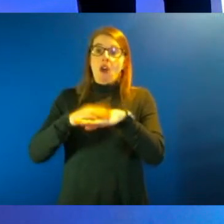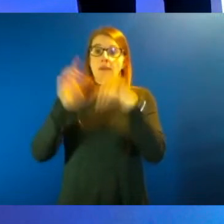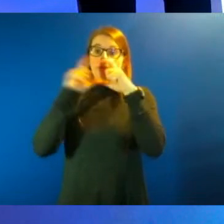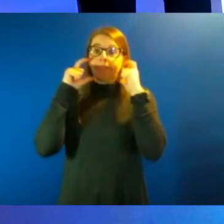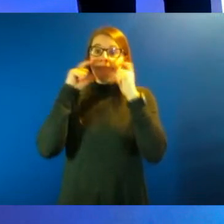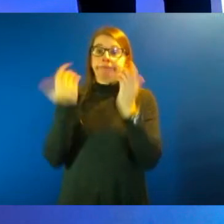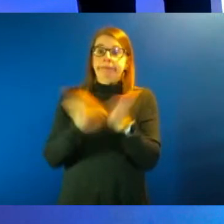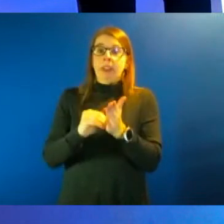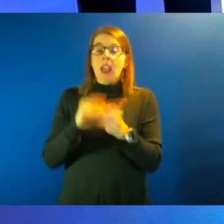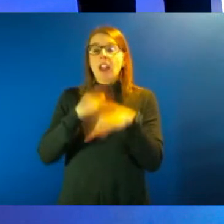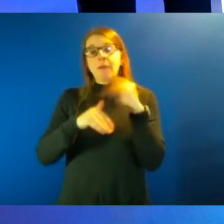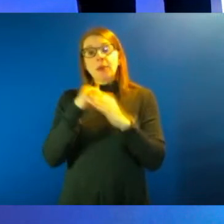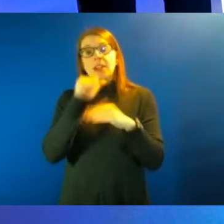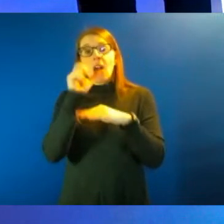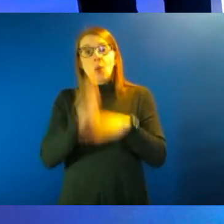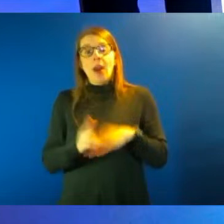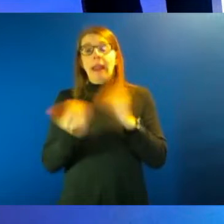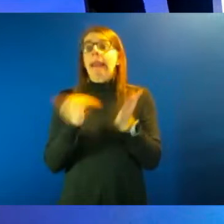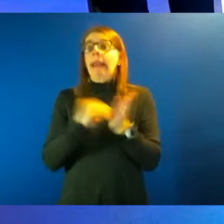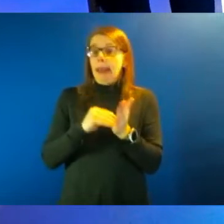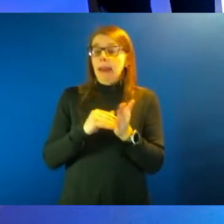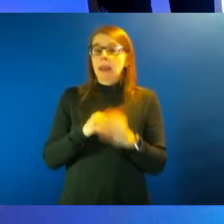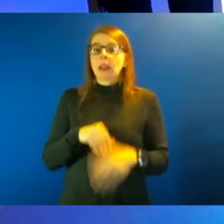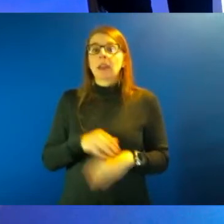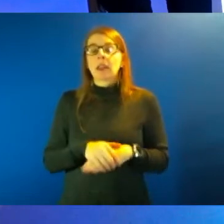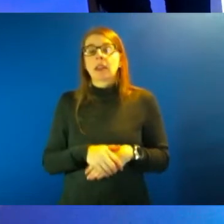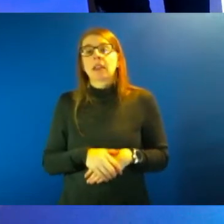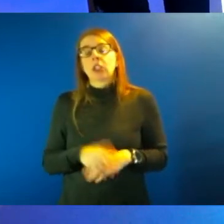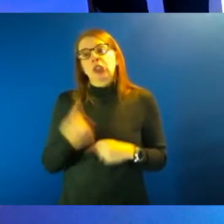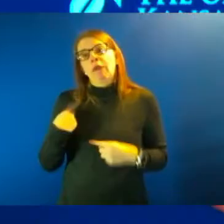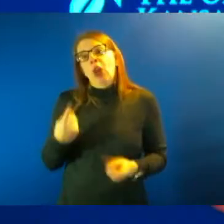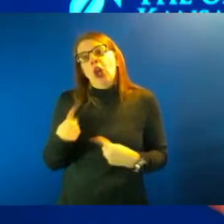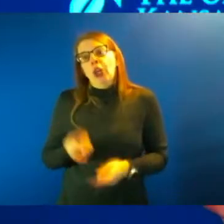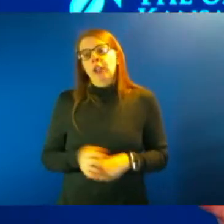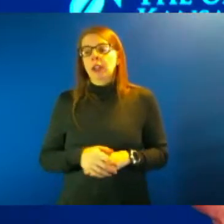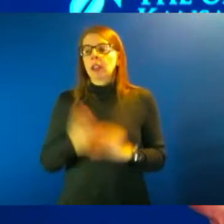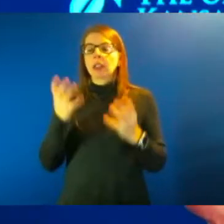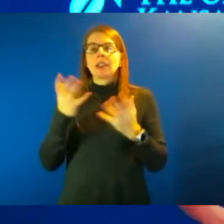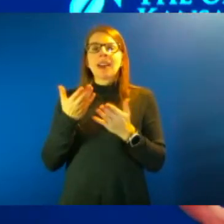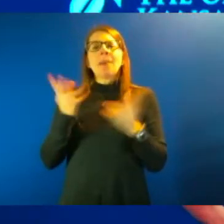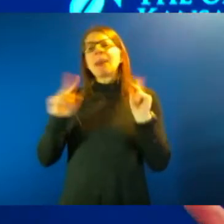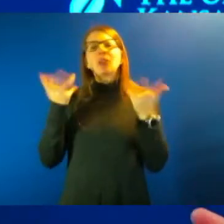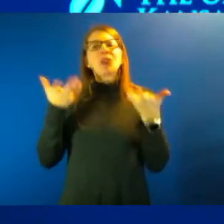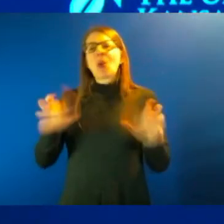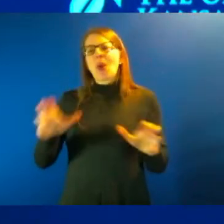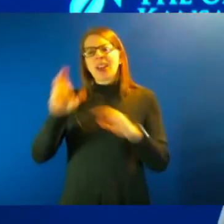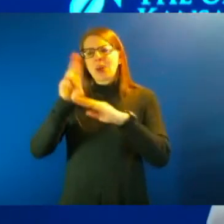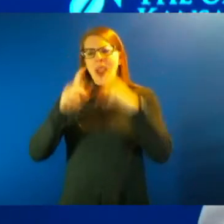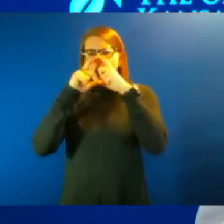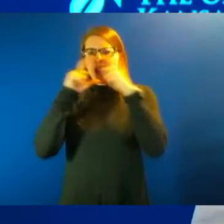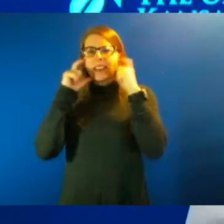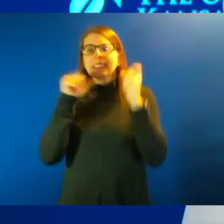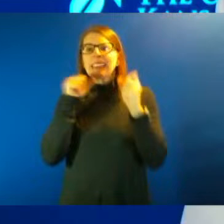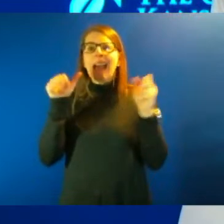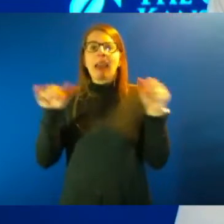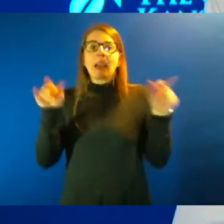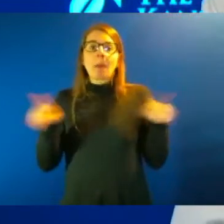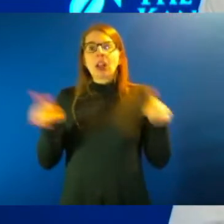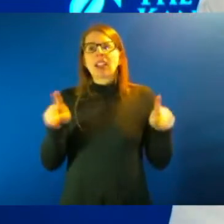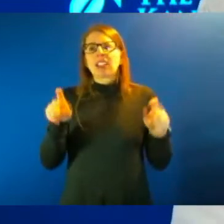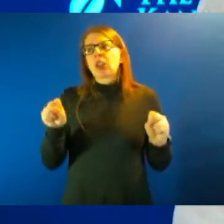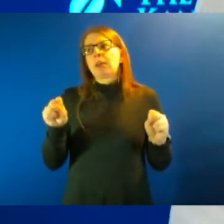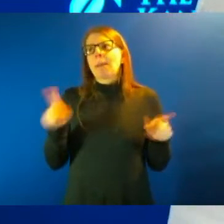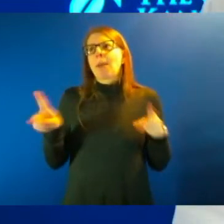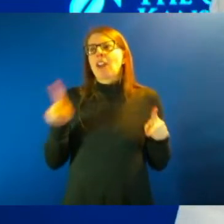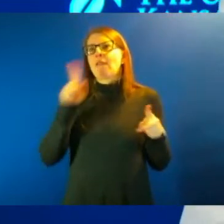it again? Yeah, we've been I think safe nobody. from it so far. And nobody wants to wear them, right? They're not. It's not like a party. No. Well, I guess it could be a party for Halloween or something.